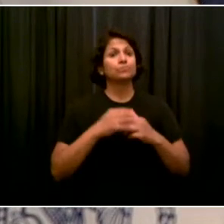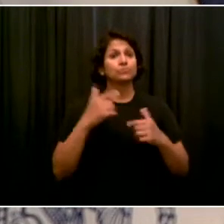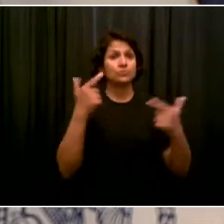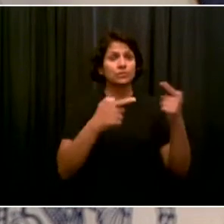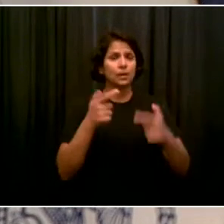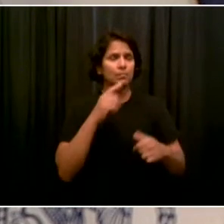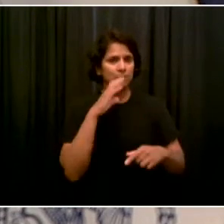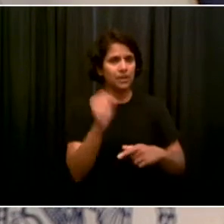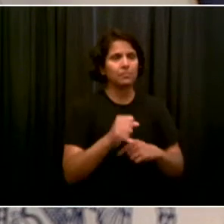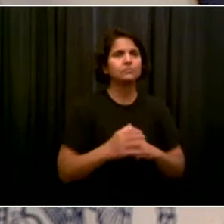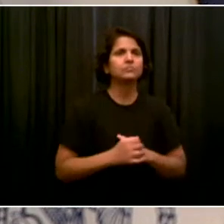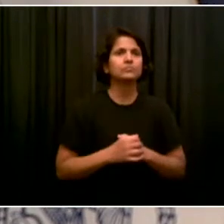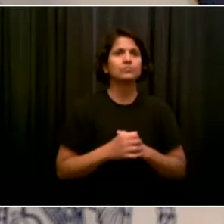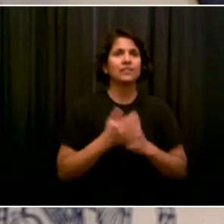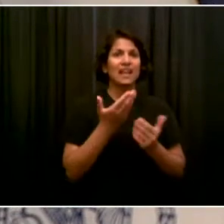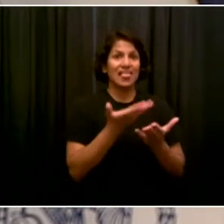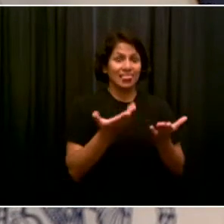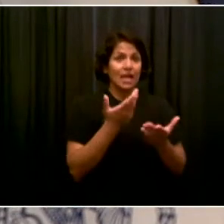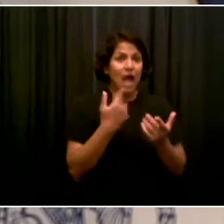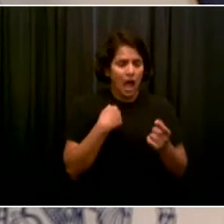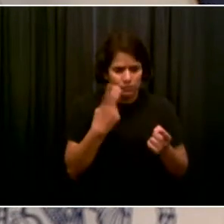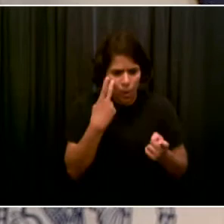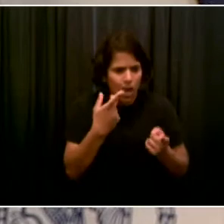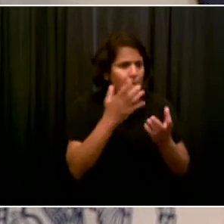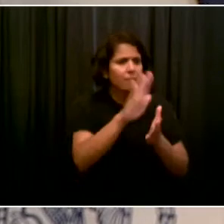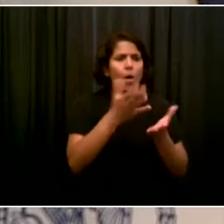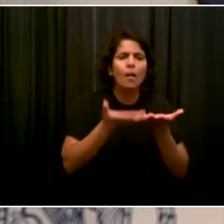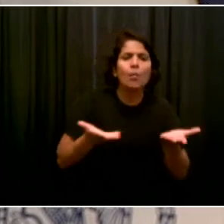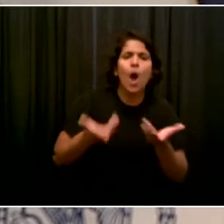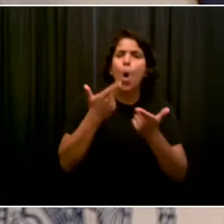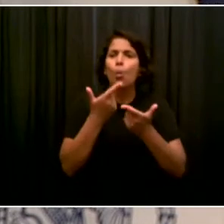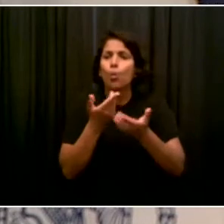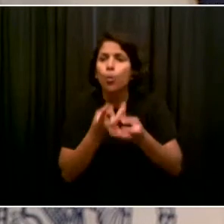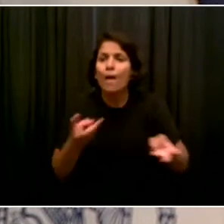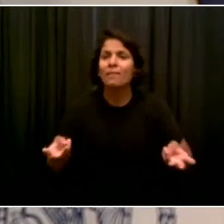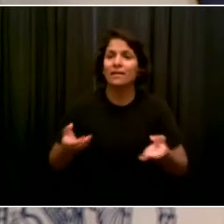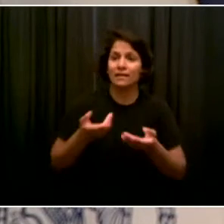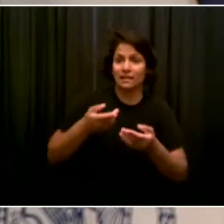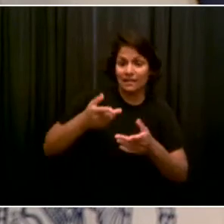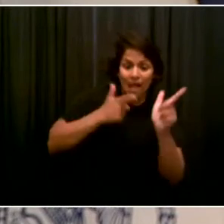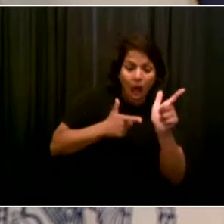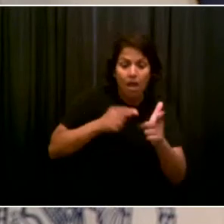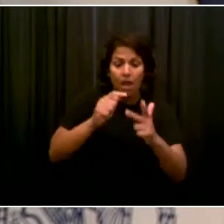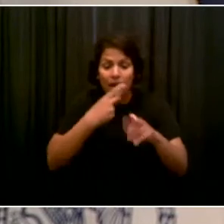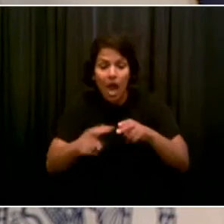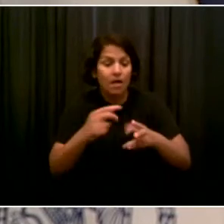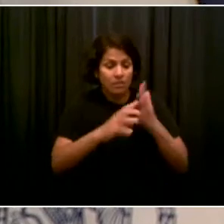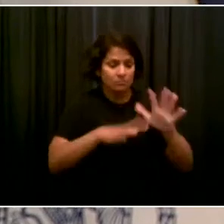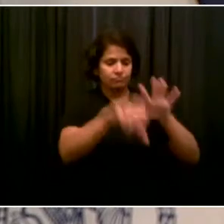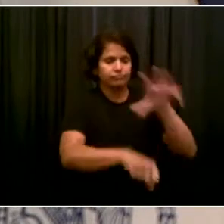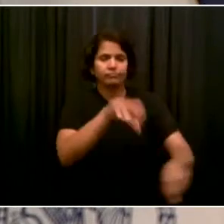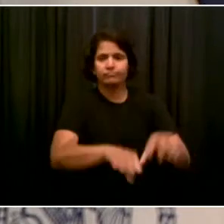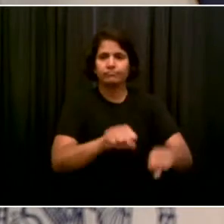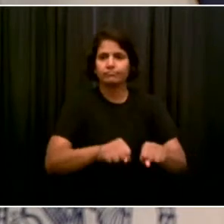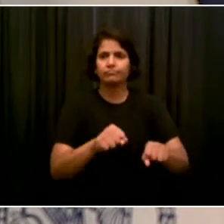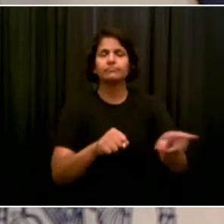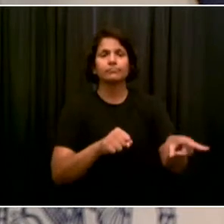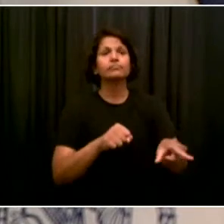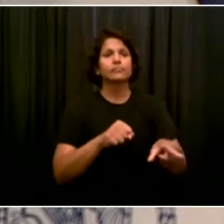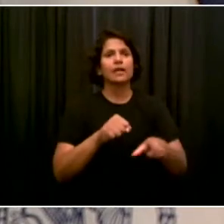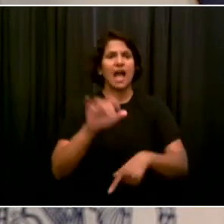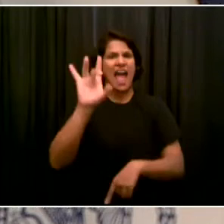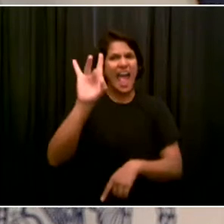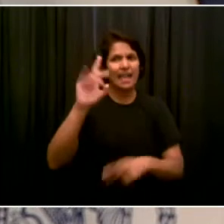seized. This was a difference maker and more to come. But what we need more, I'm going to keep saying it,